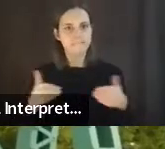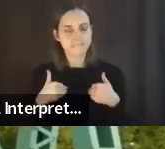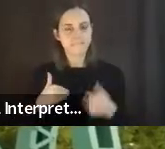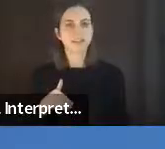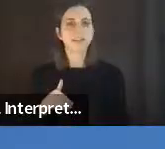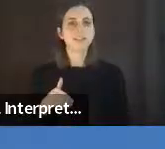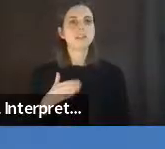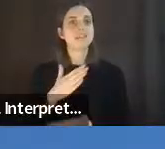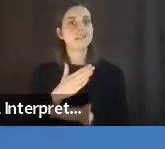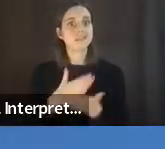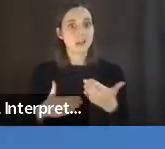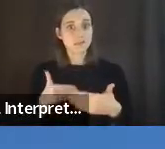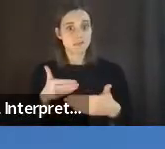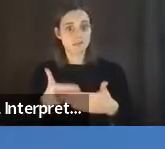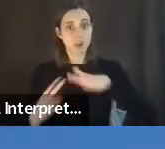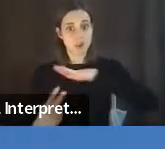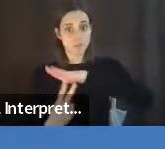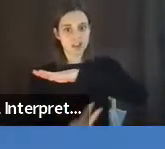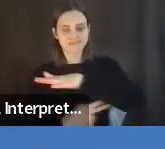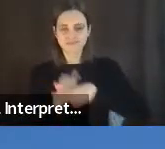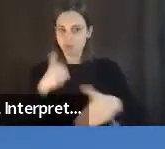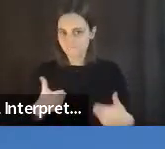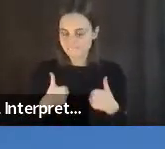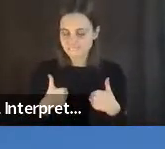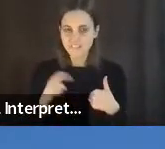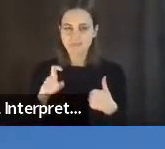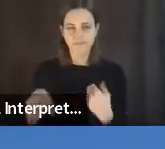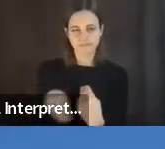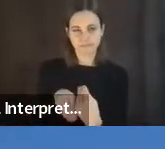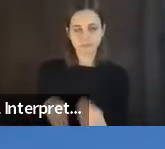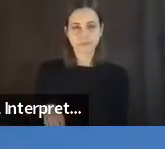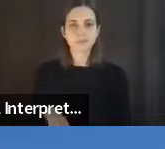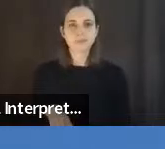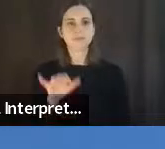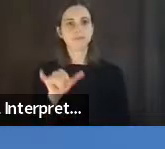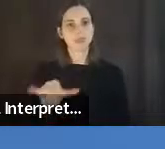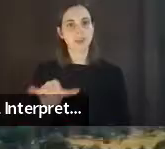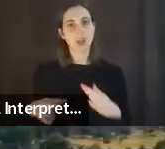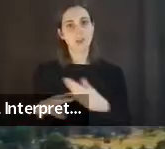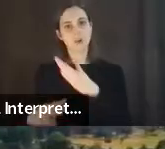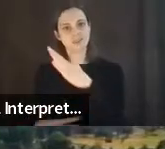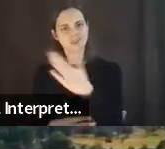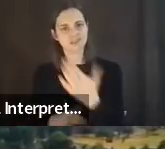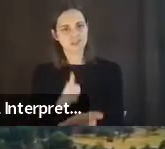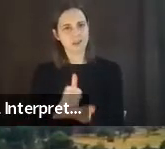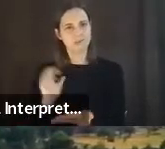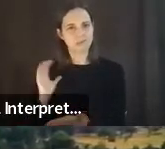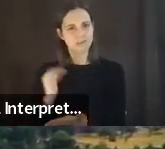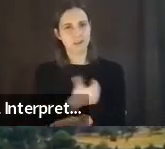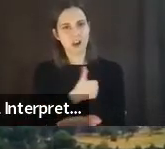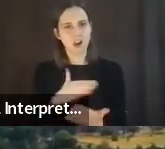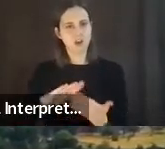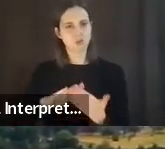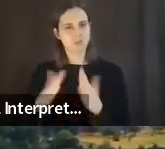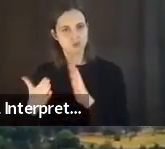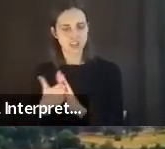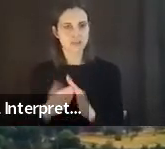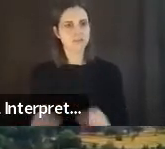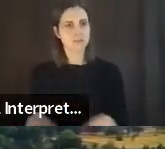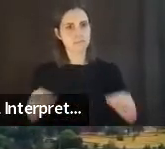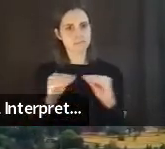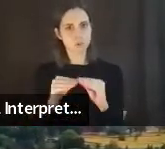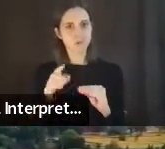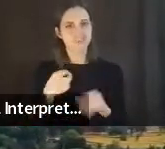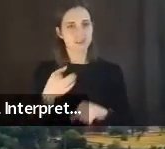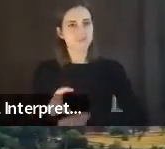collisions occur. The Interstate Bridge is a vital piece of infrastructure for our community and the economy. It is imperative that we do everything possible to improve